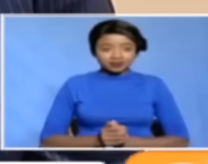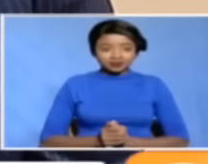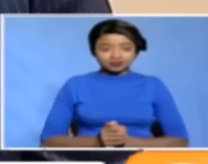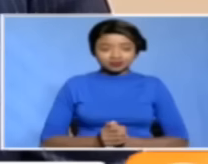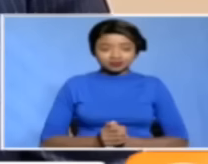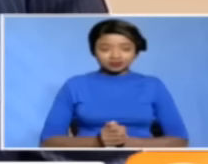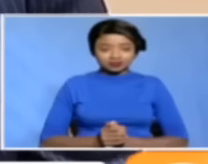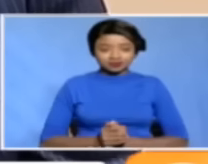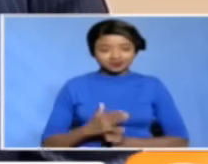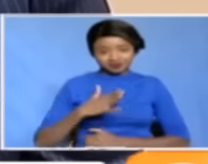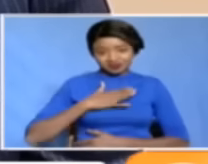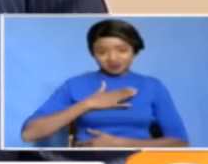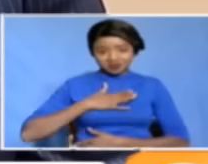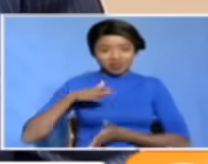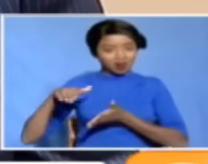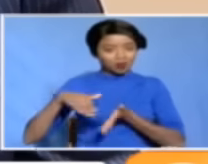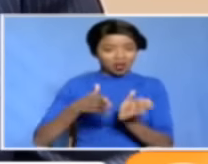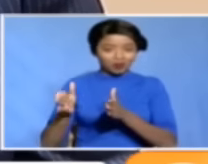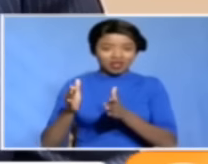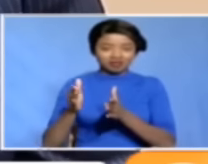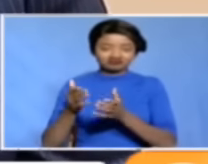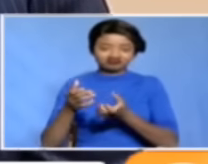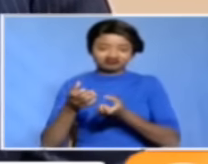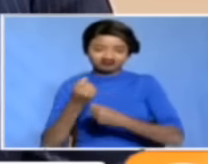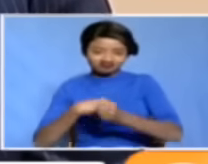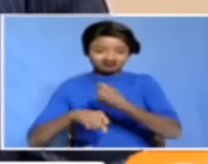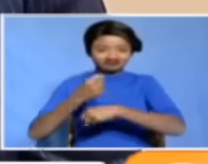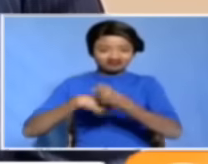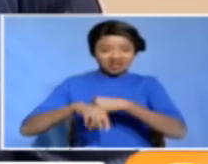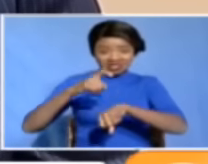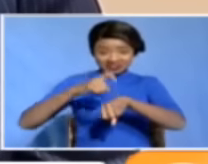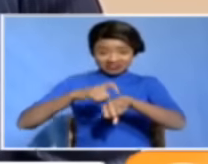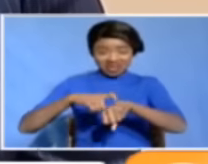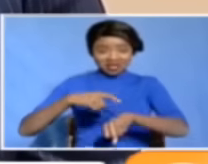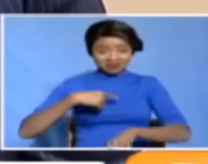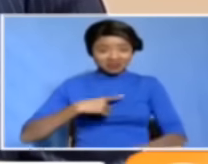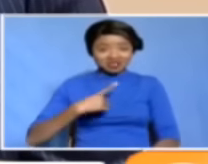way of doing things that when I speak,